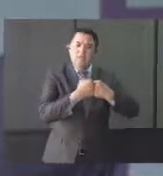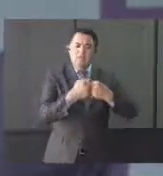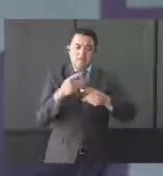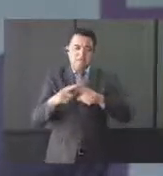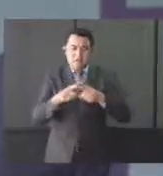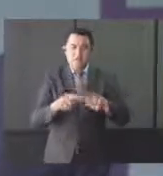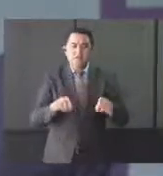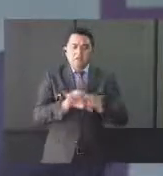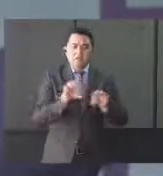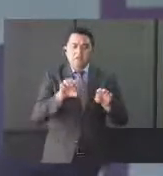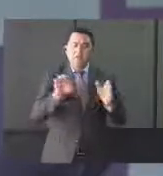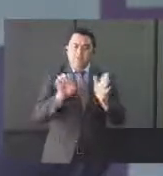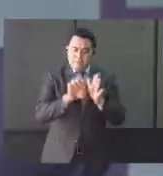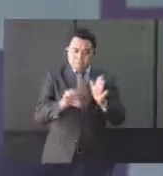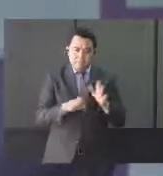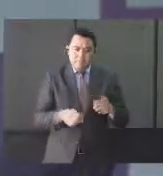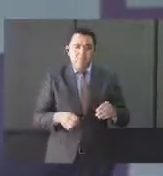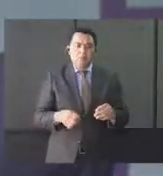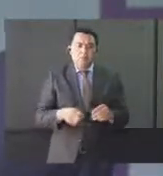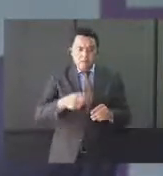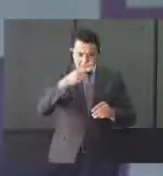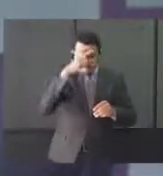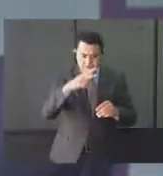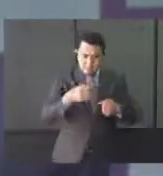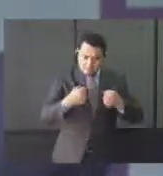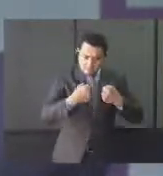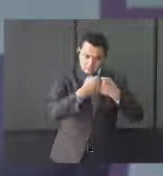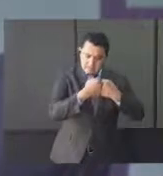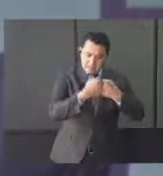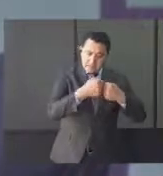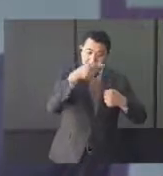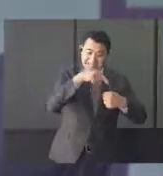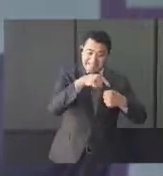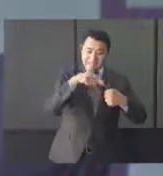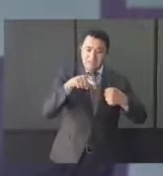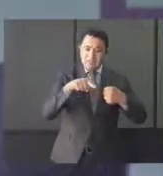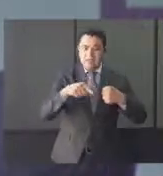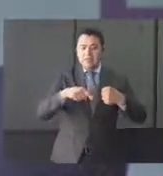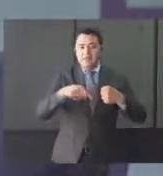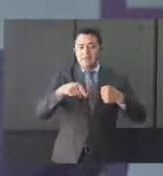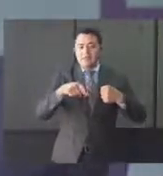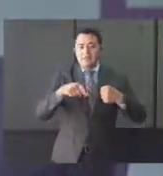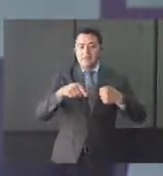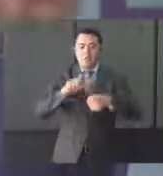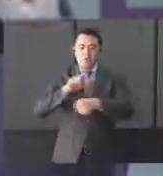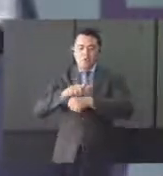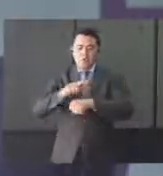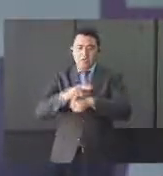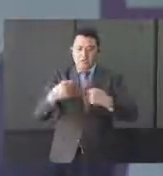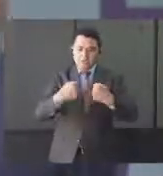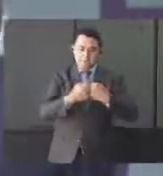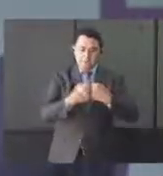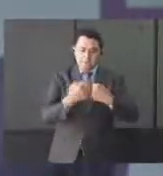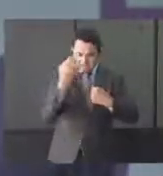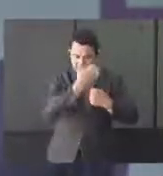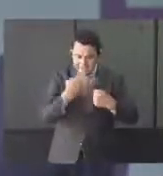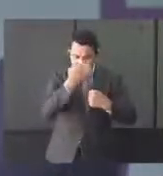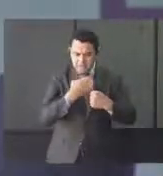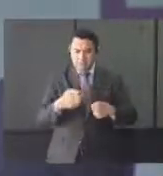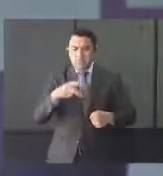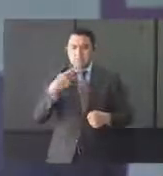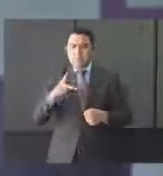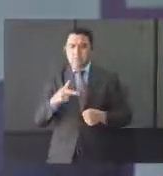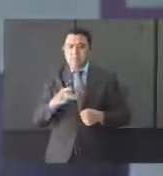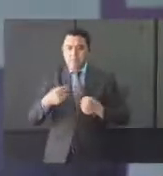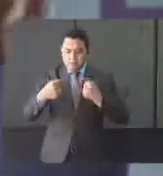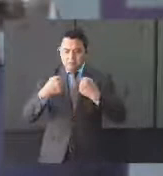border of Mexico with Guatemala, or the border of Lampedusa with the south and north of Africa, or even